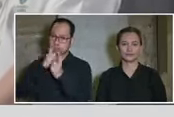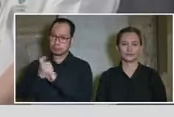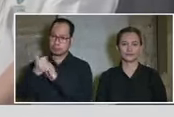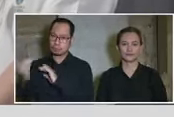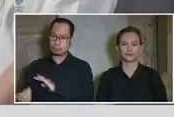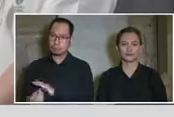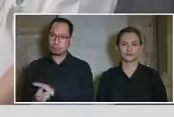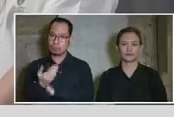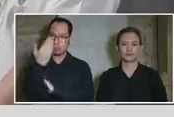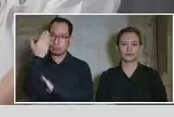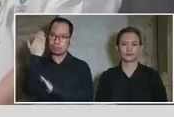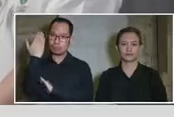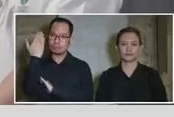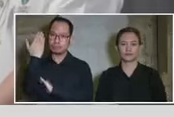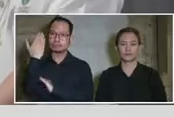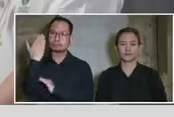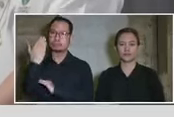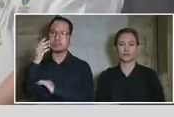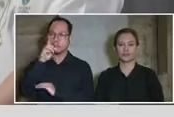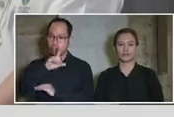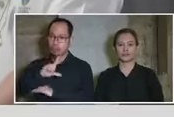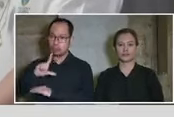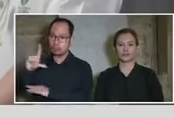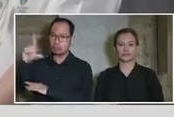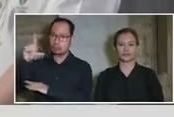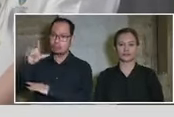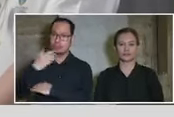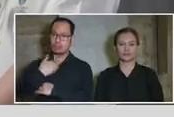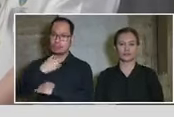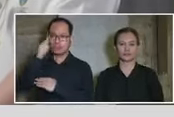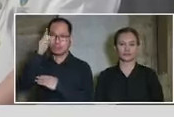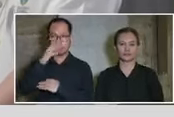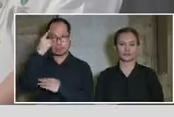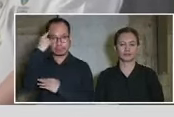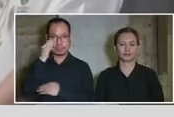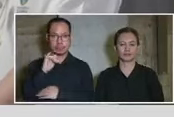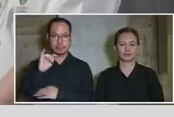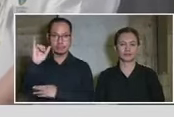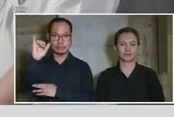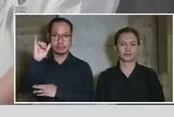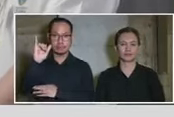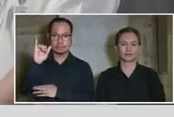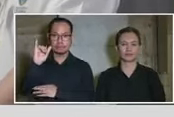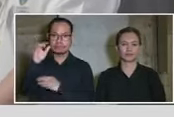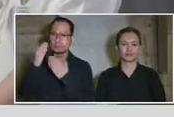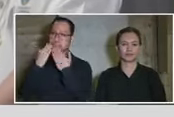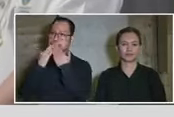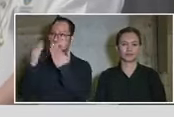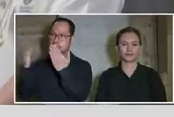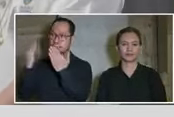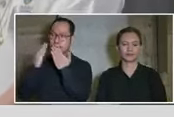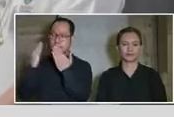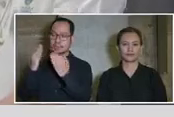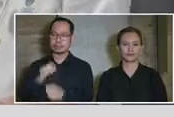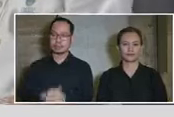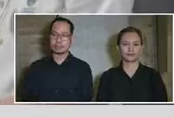mourning into dancing. O Lord, my God, forever will I give you thanks.